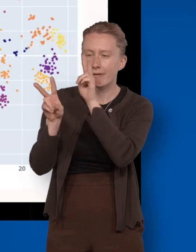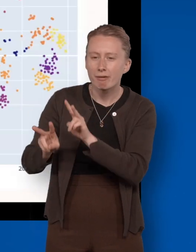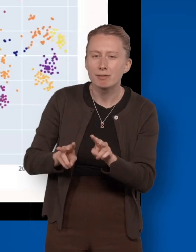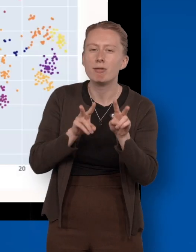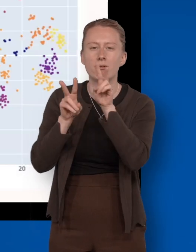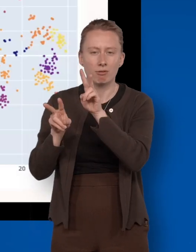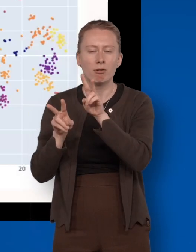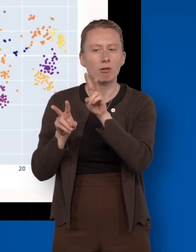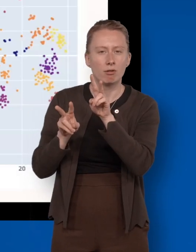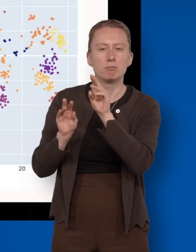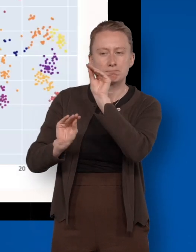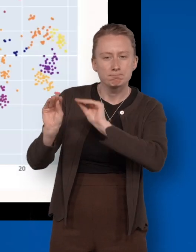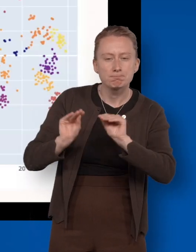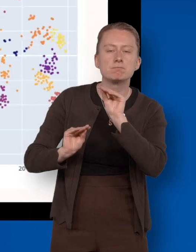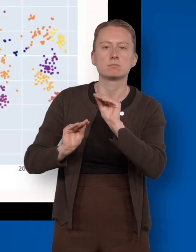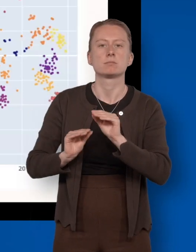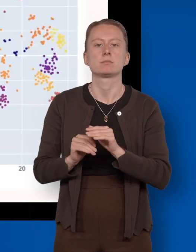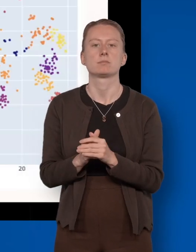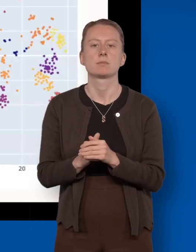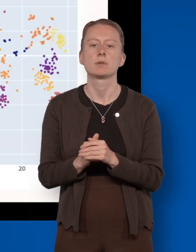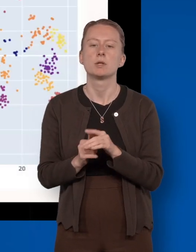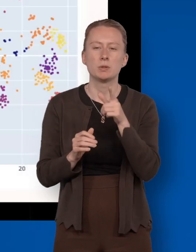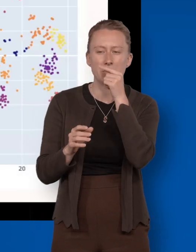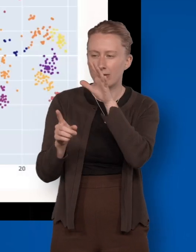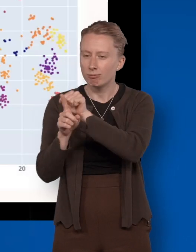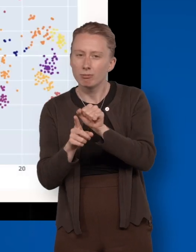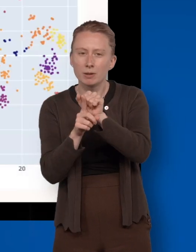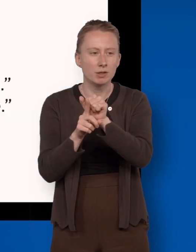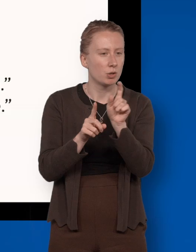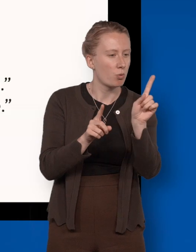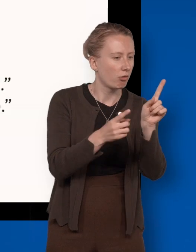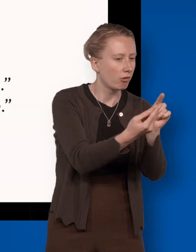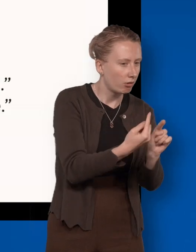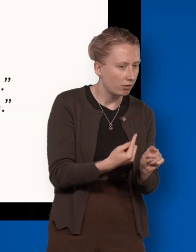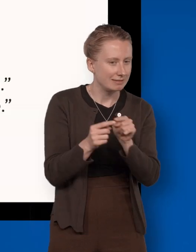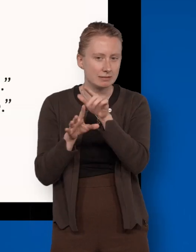groups which sort of say roughly the same things, basically.